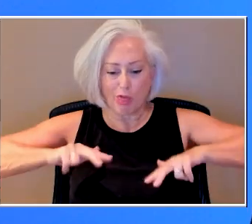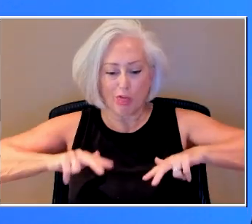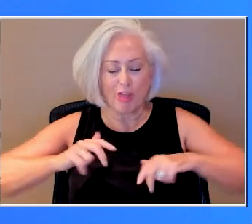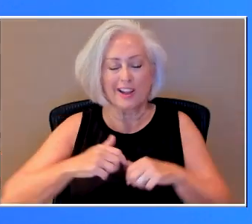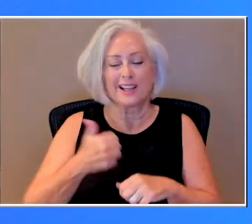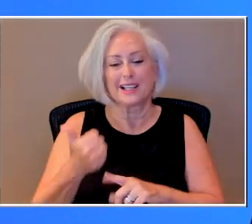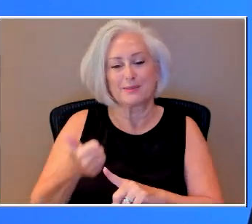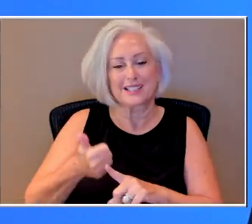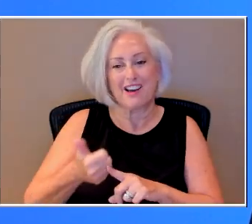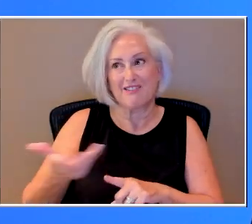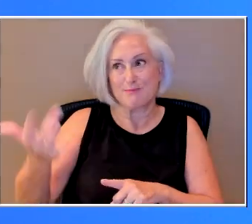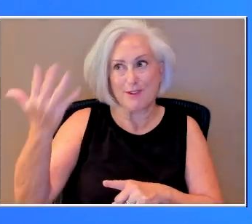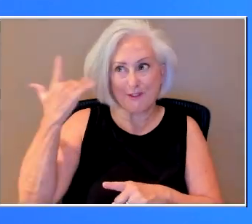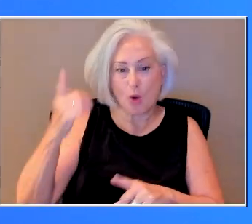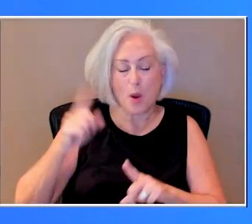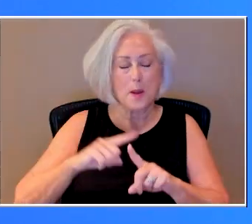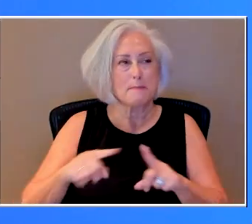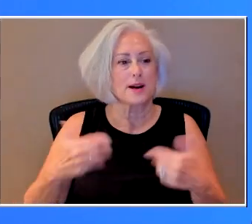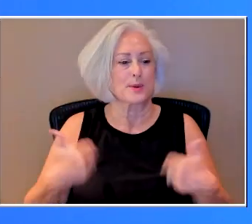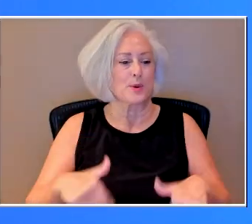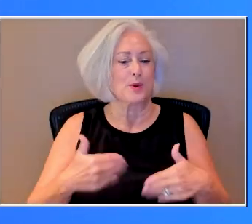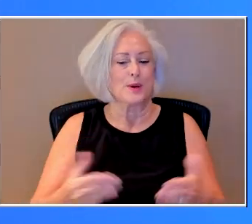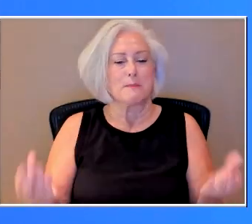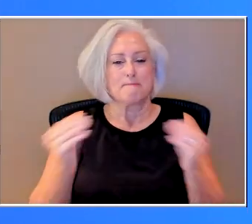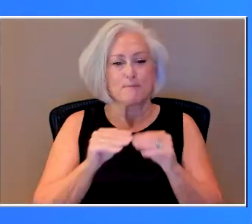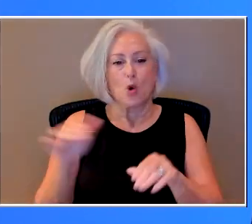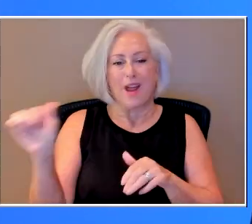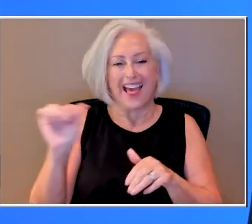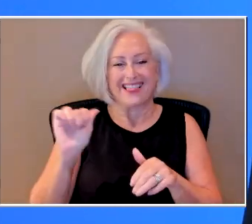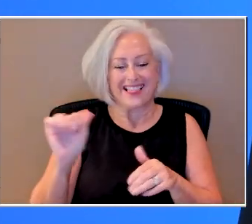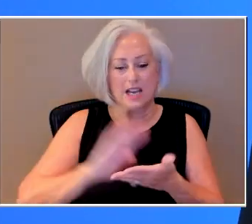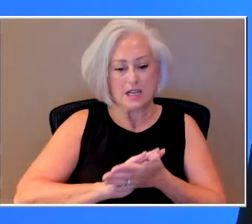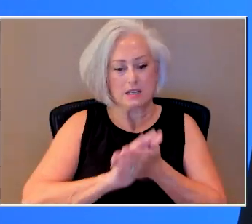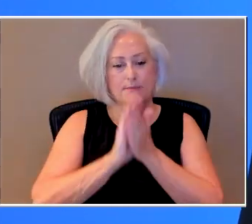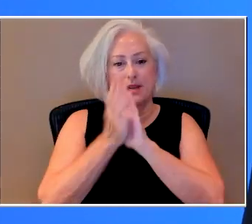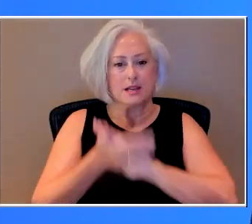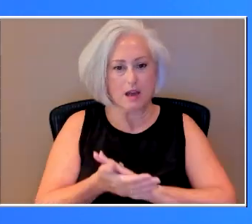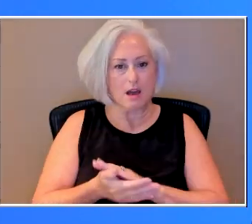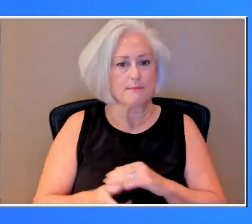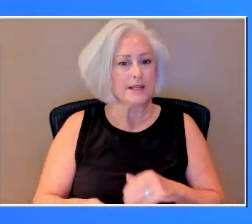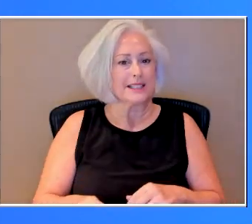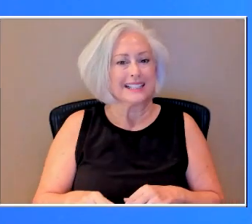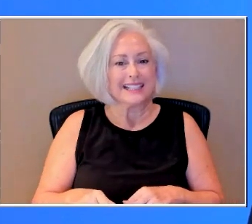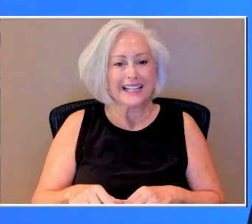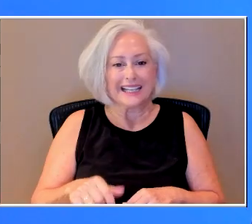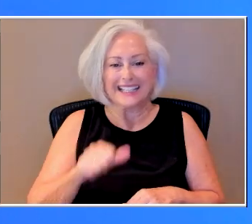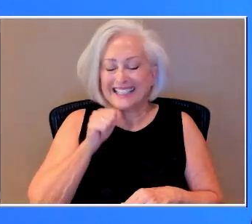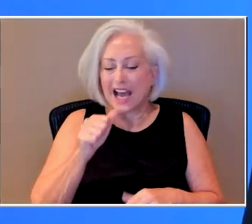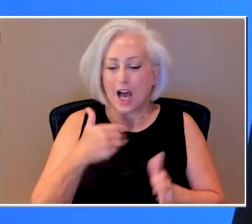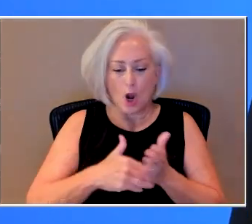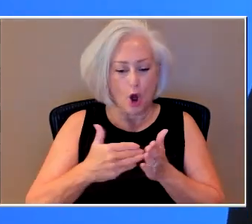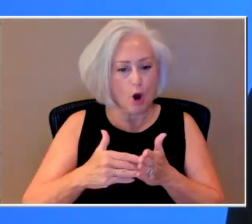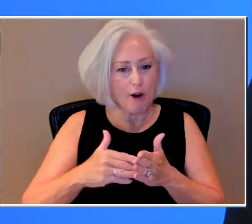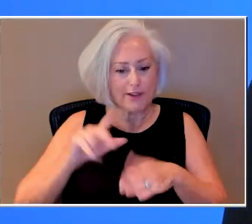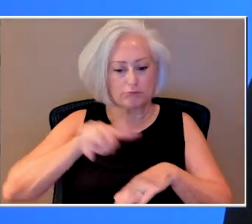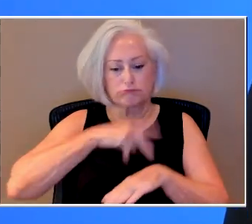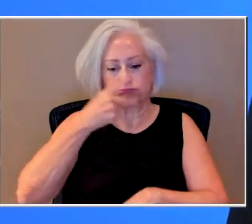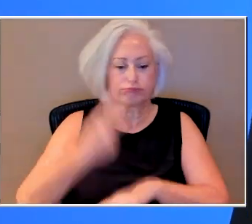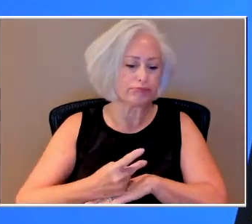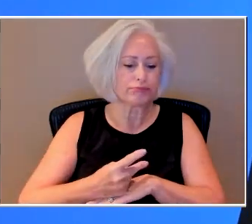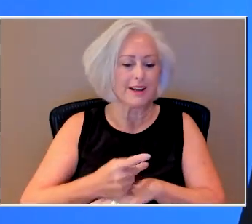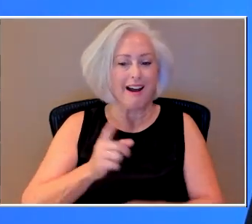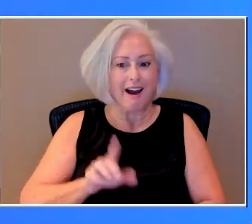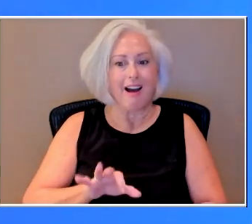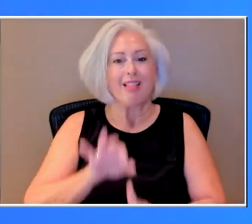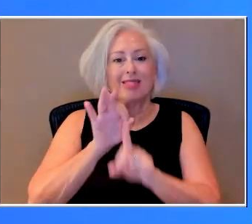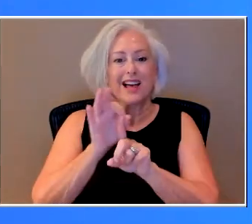he's gotten so much more athletic. He rarely hits the ground unless he's driving someone into the ground. Right.